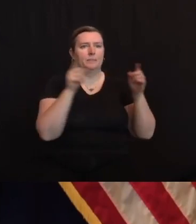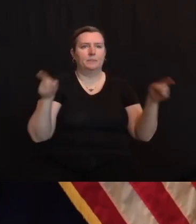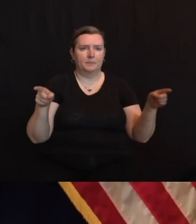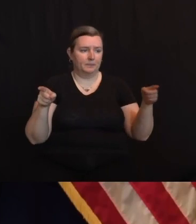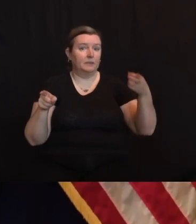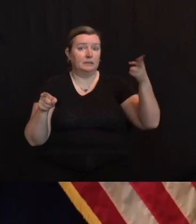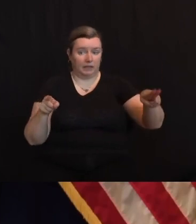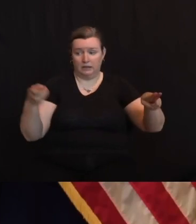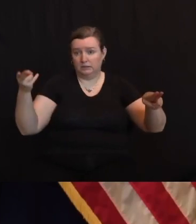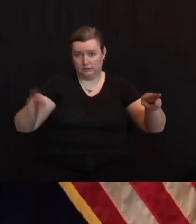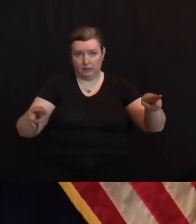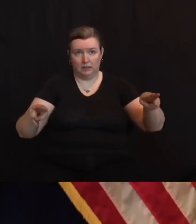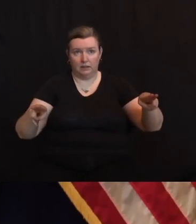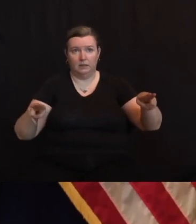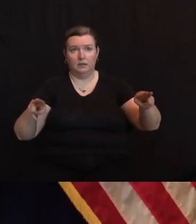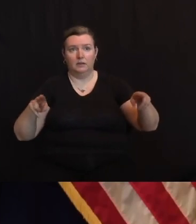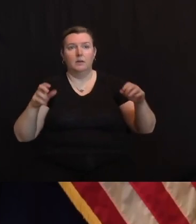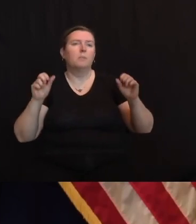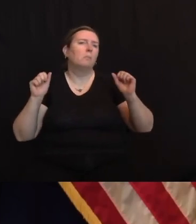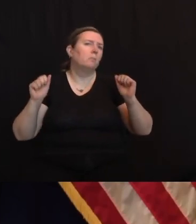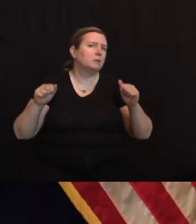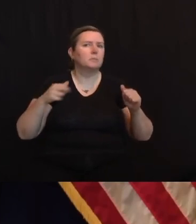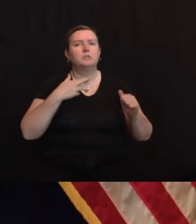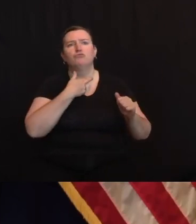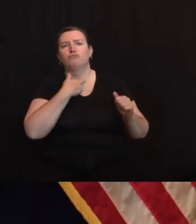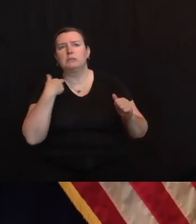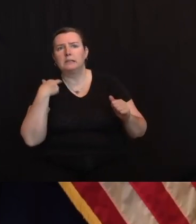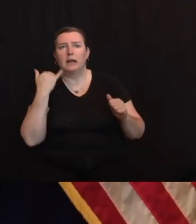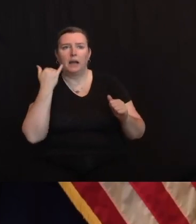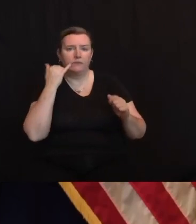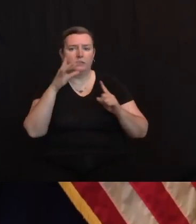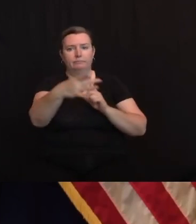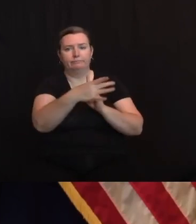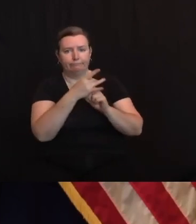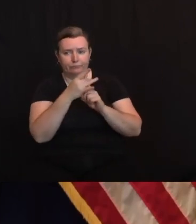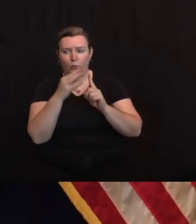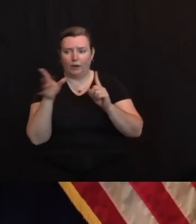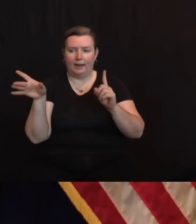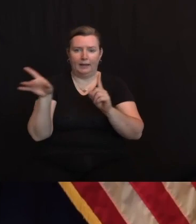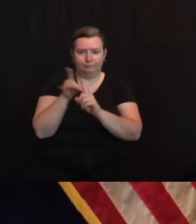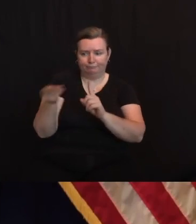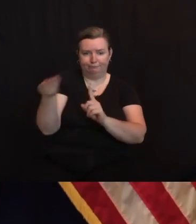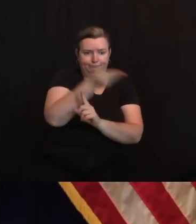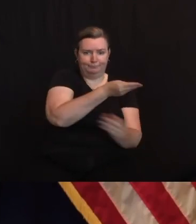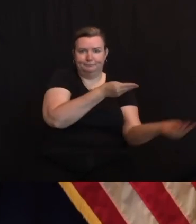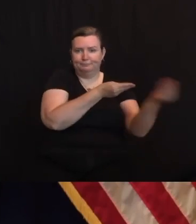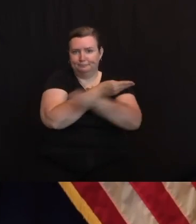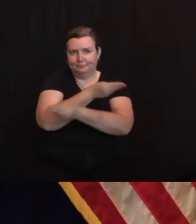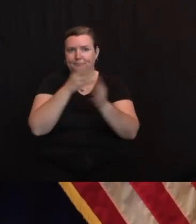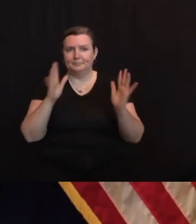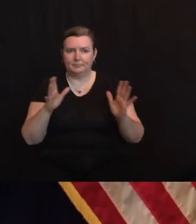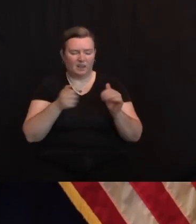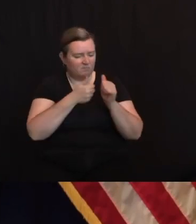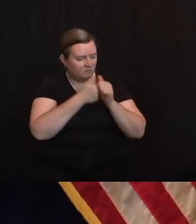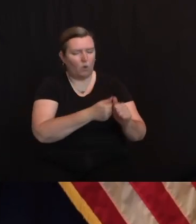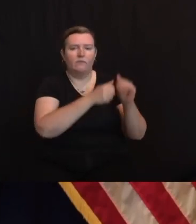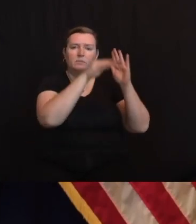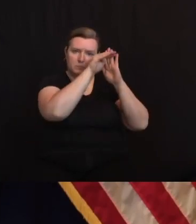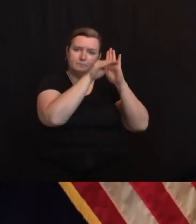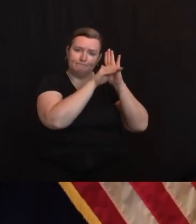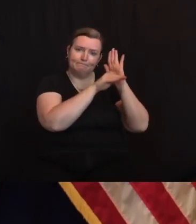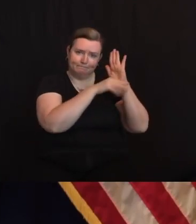of the potential dangers of COVID-19 exposure and will comply with the facility's policies during the visit. As